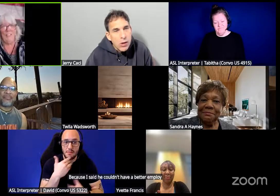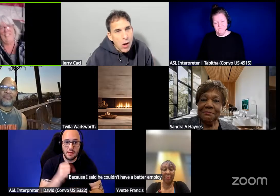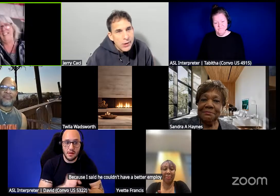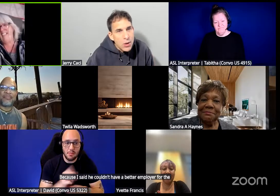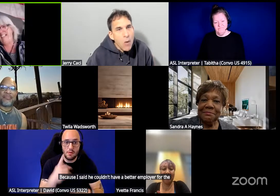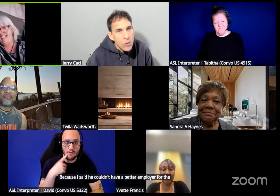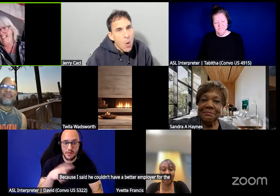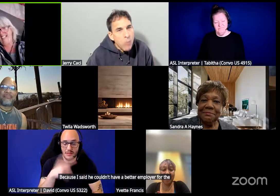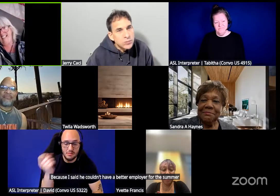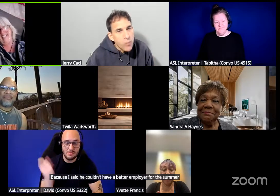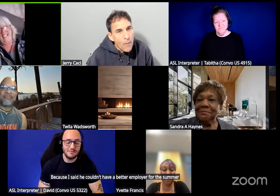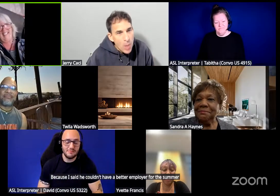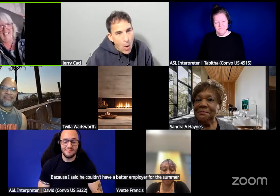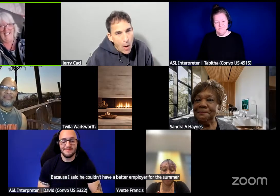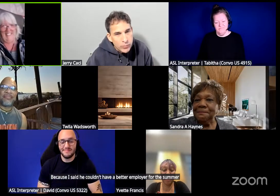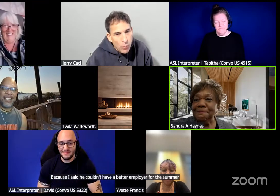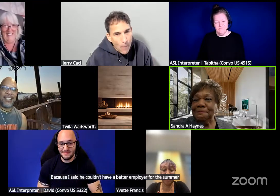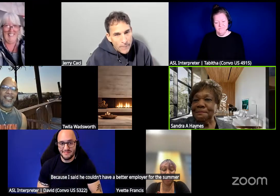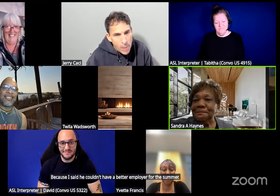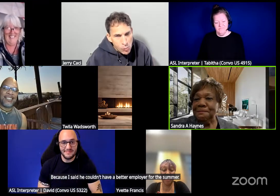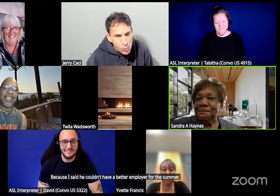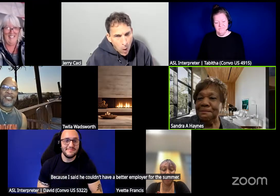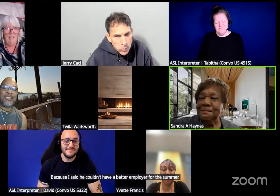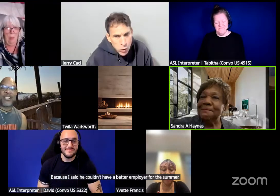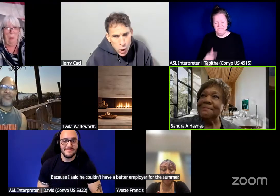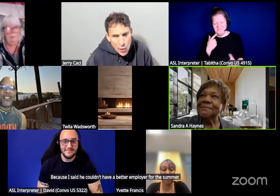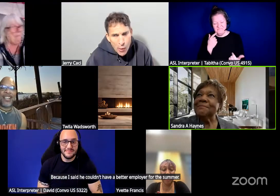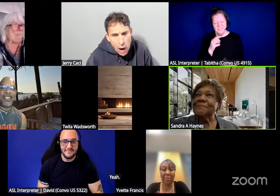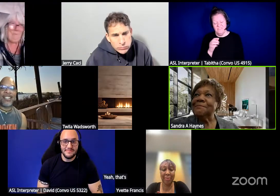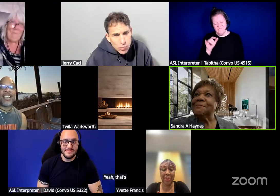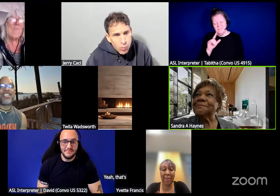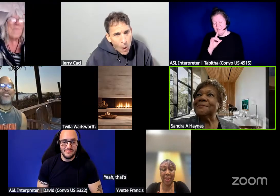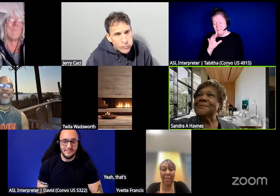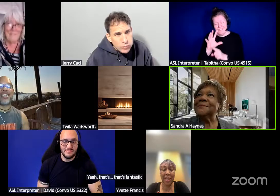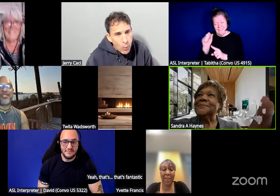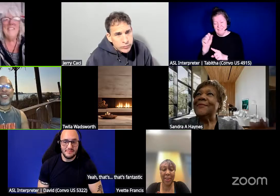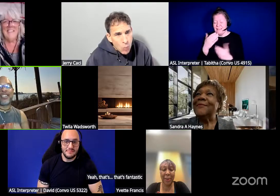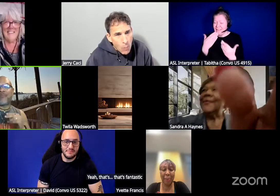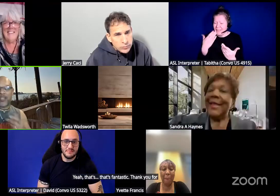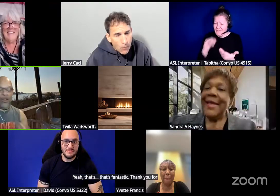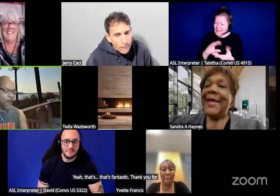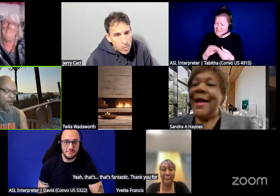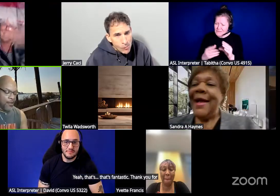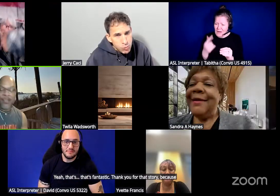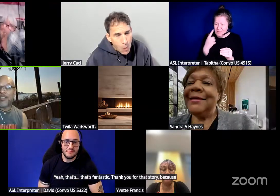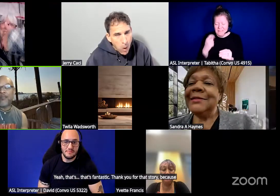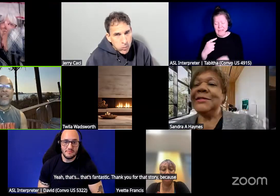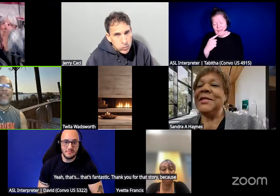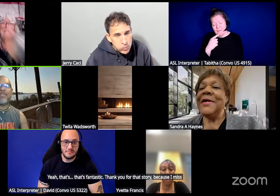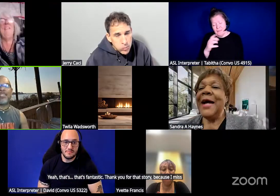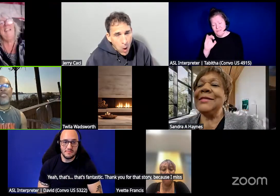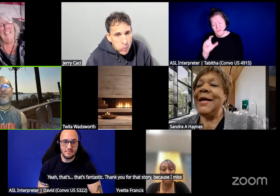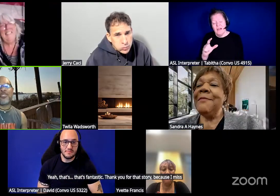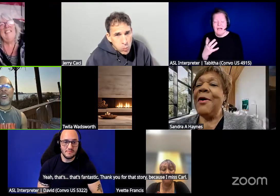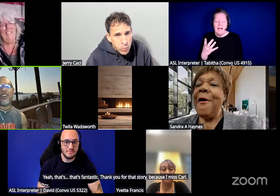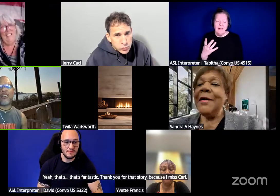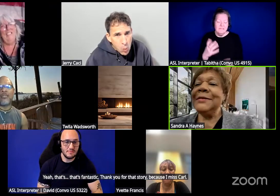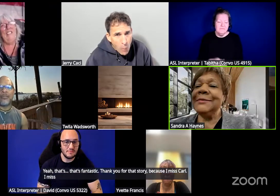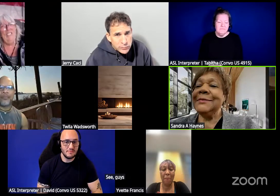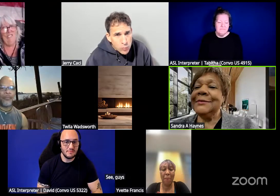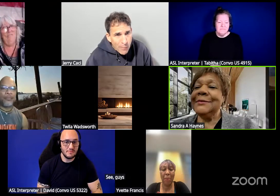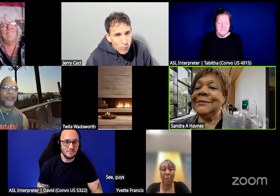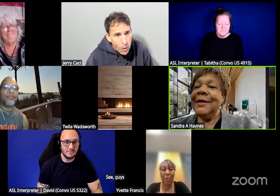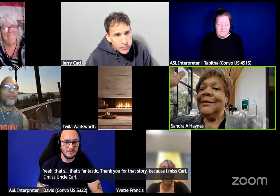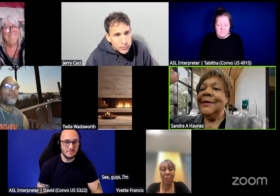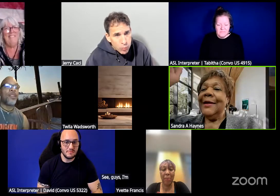the summer. yeah. That's fantastic. Thank you for that story because I miss Carl. Oh, I You miss guys, Uncle I'm Me Carl.